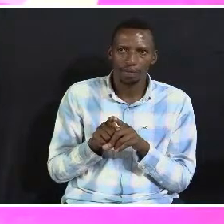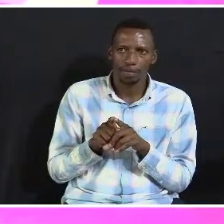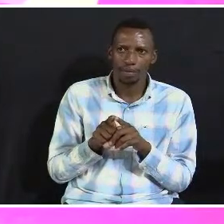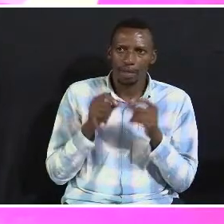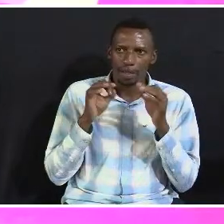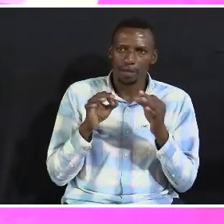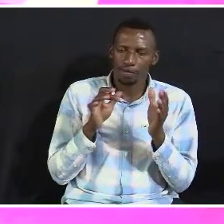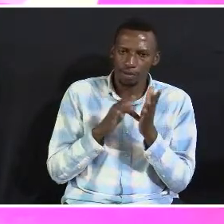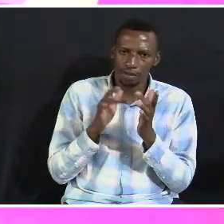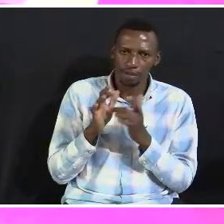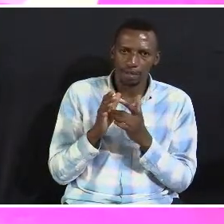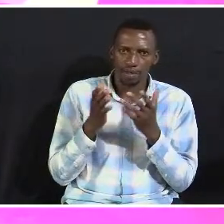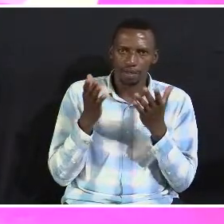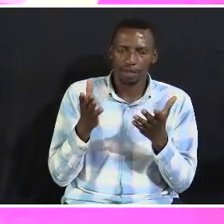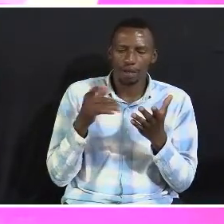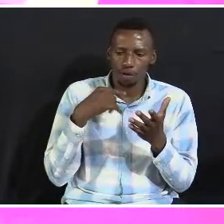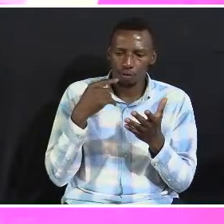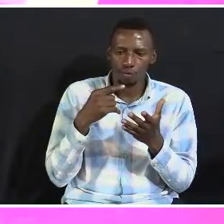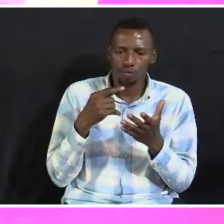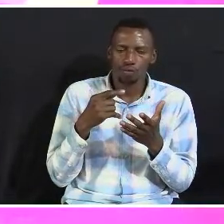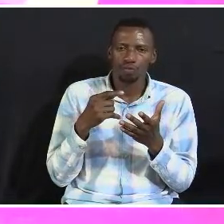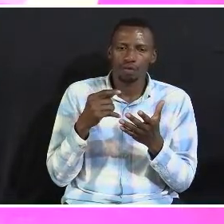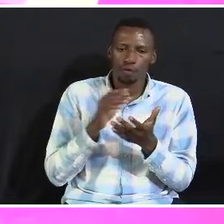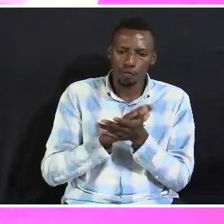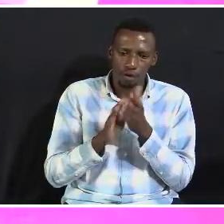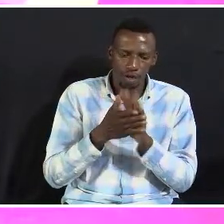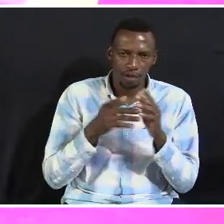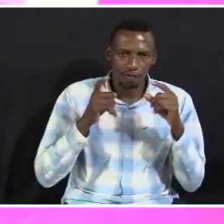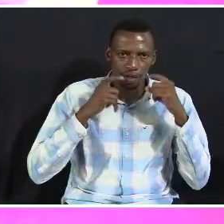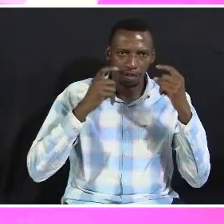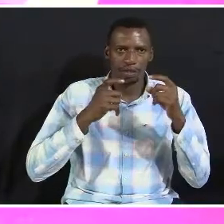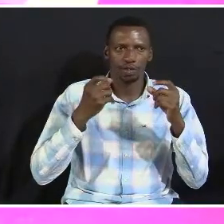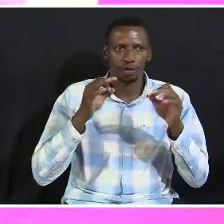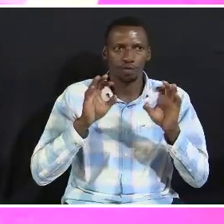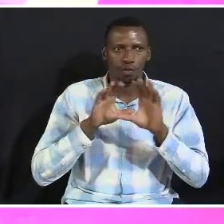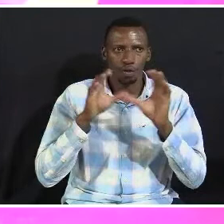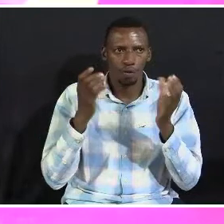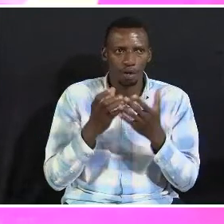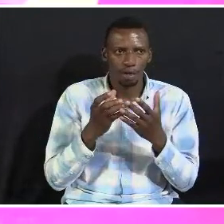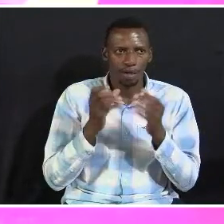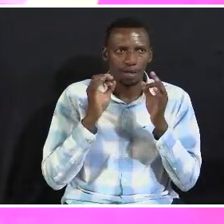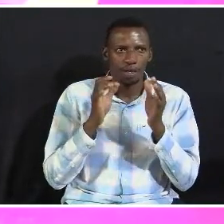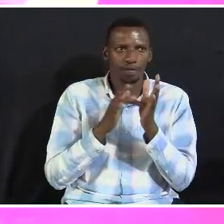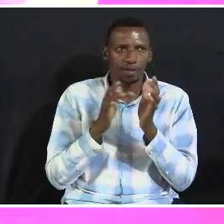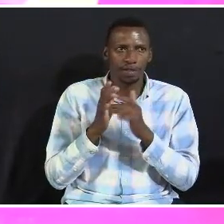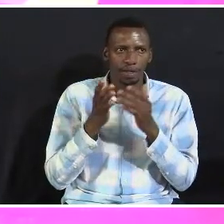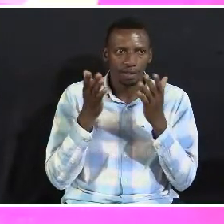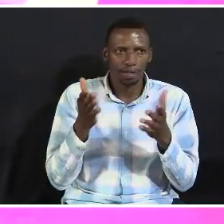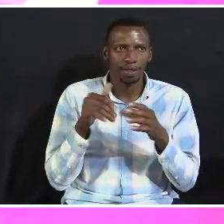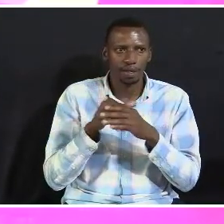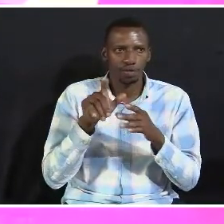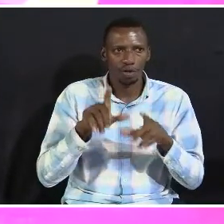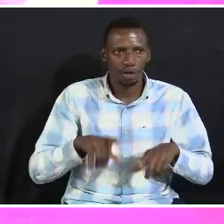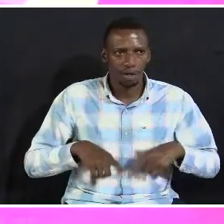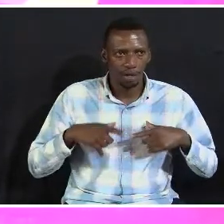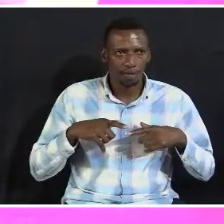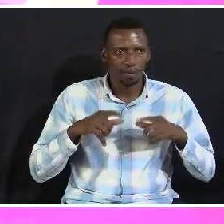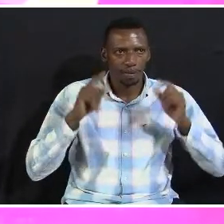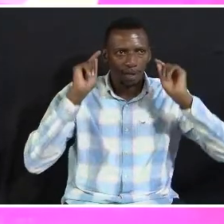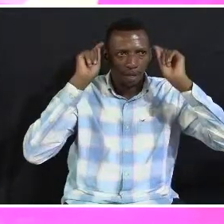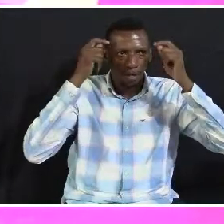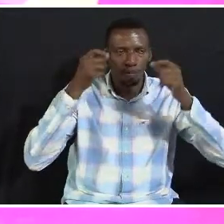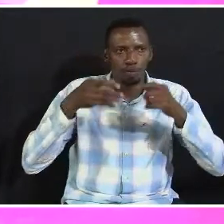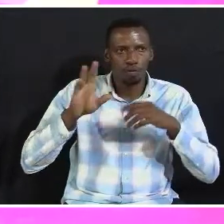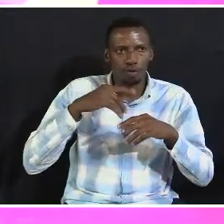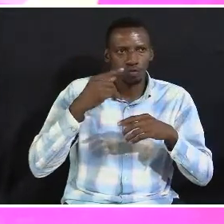of the world, when he is in our lives, when the Lamb of God who takes away